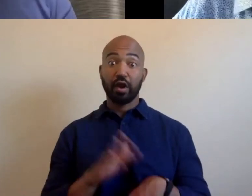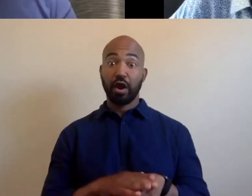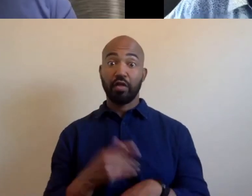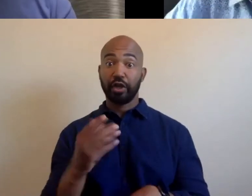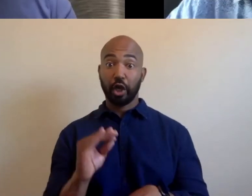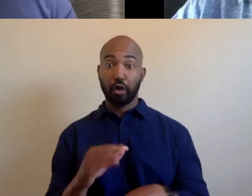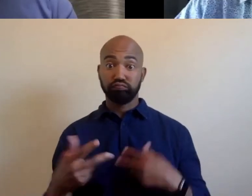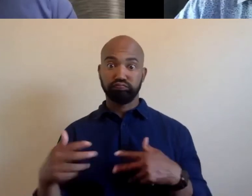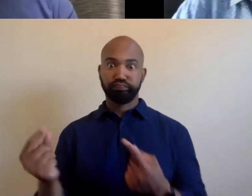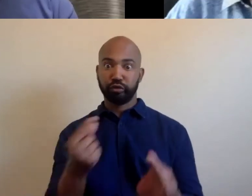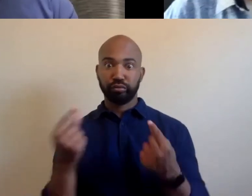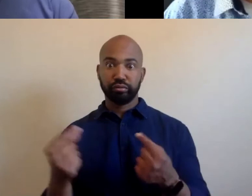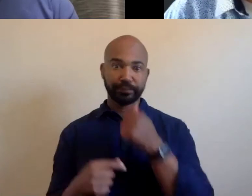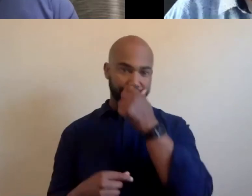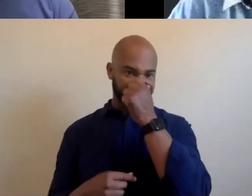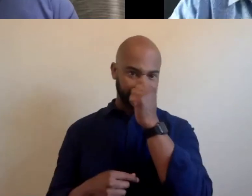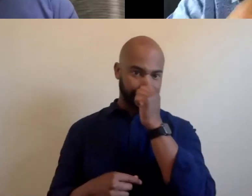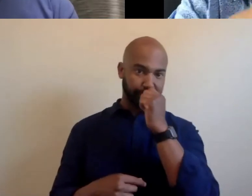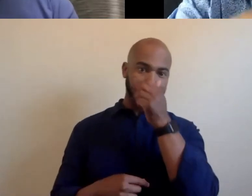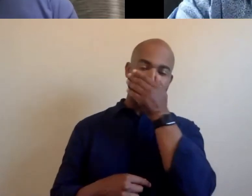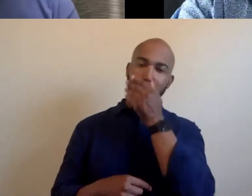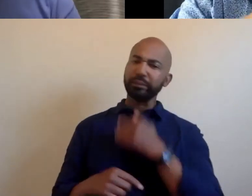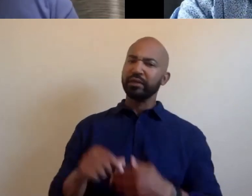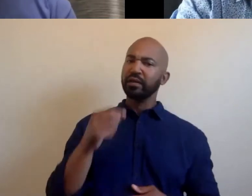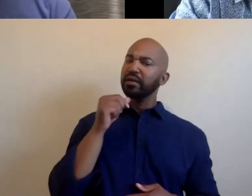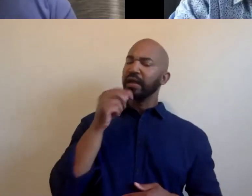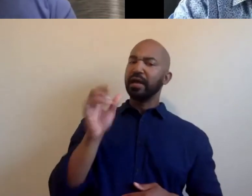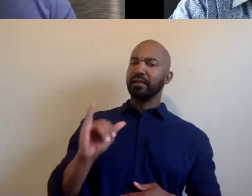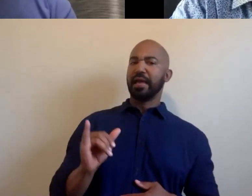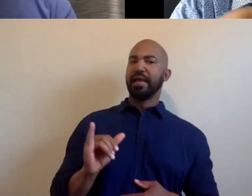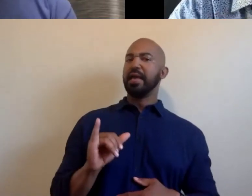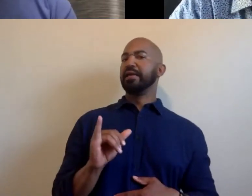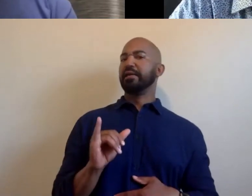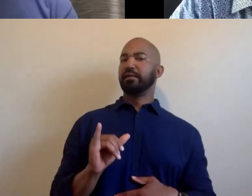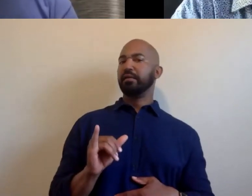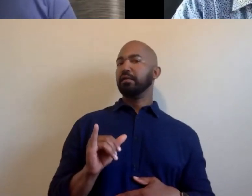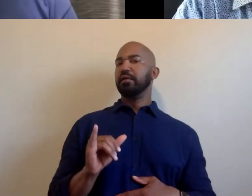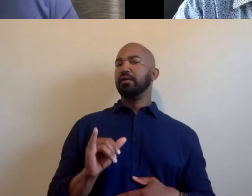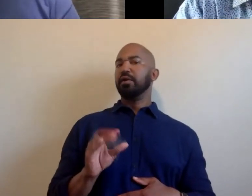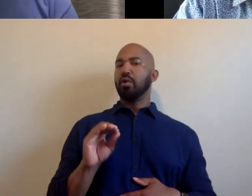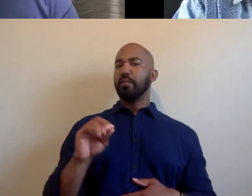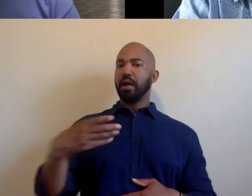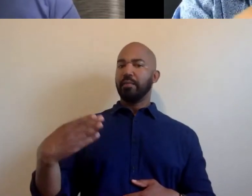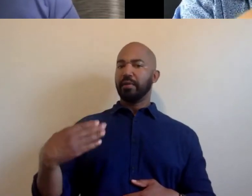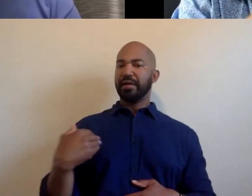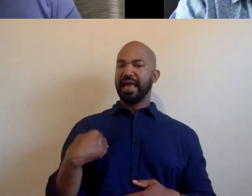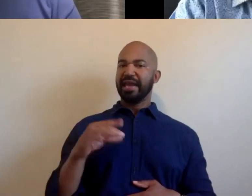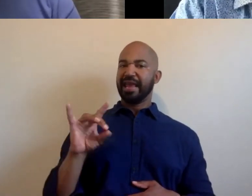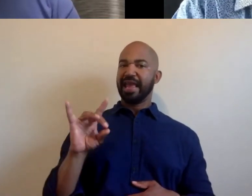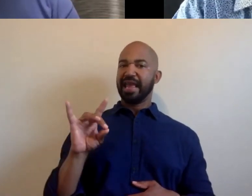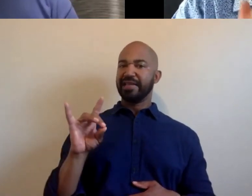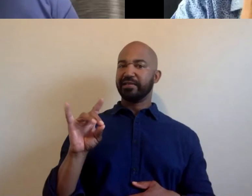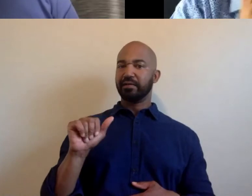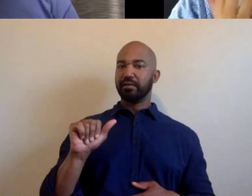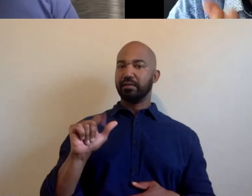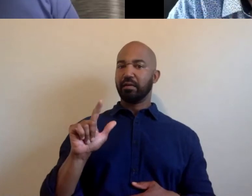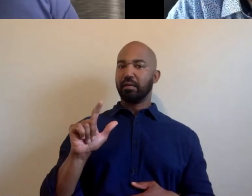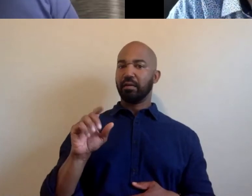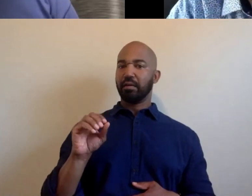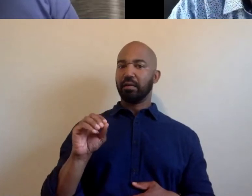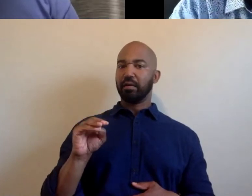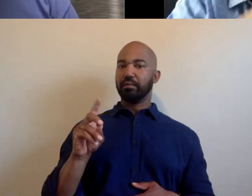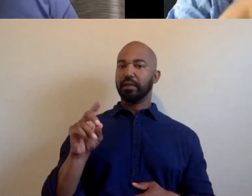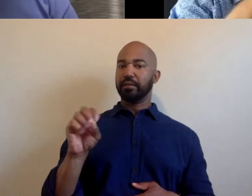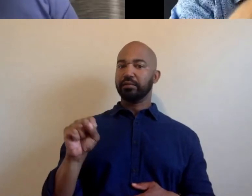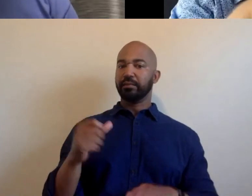Exactly. Yeah, I was gonna say we're probably not like Obama, who I think doled out like 8 almonds or whatever it was, and that was his thing before bed.